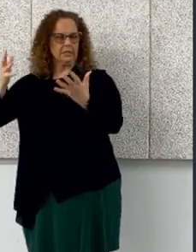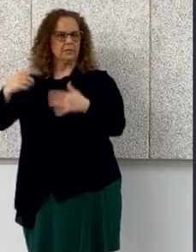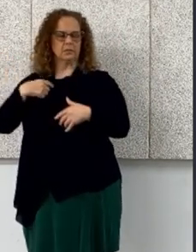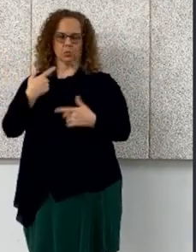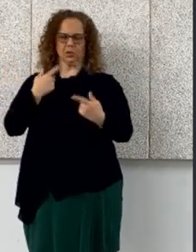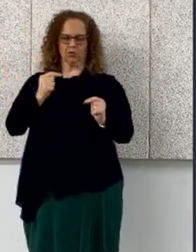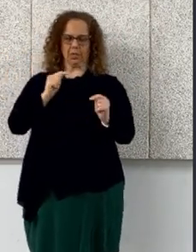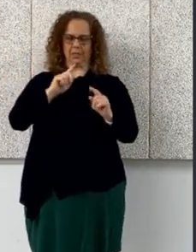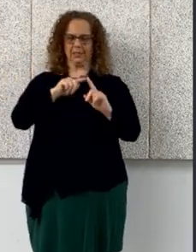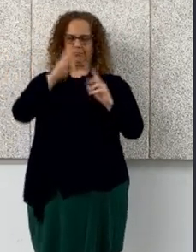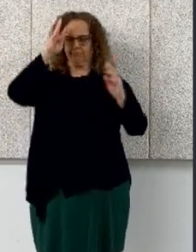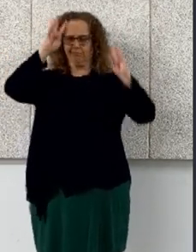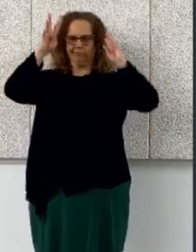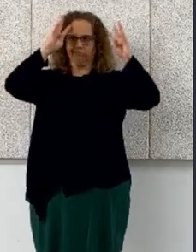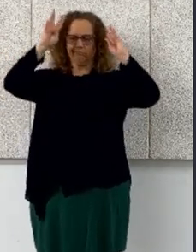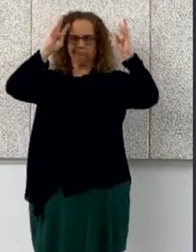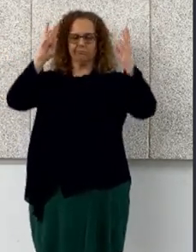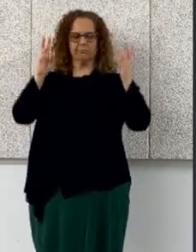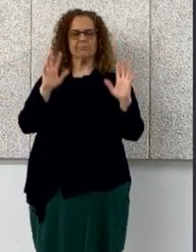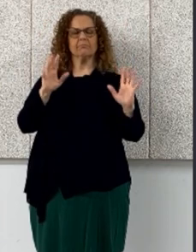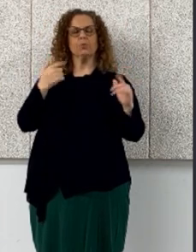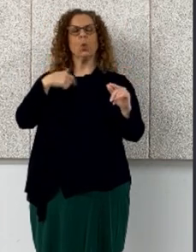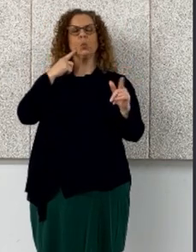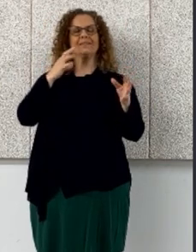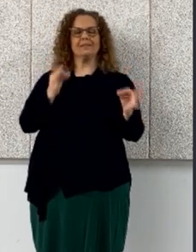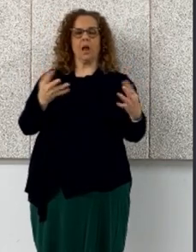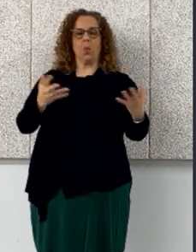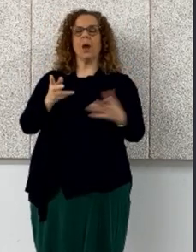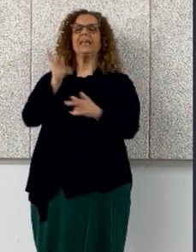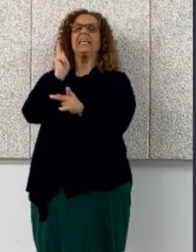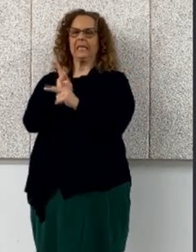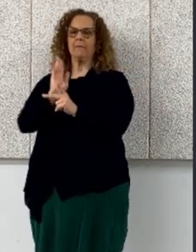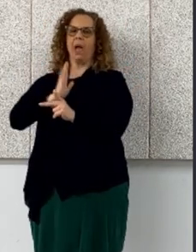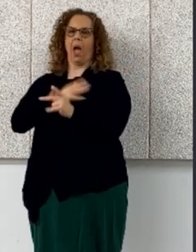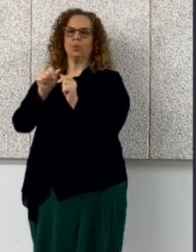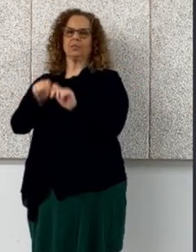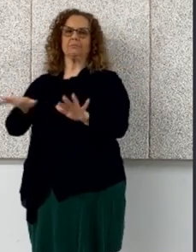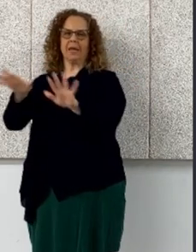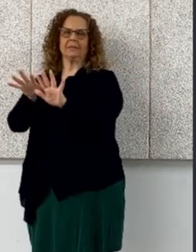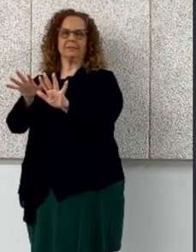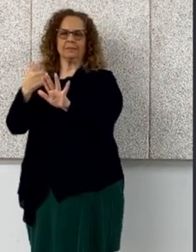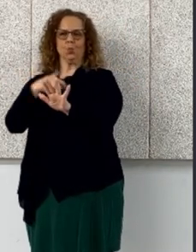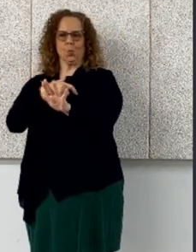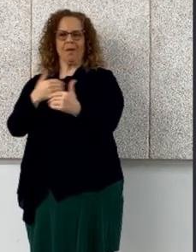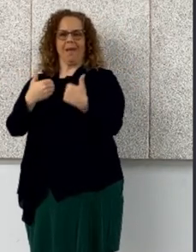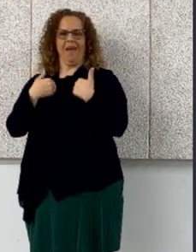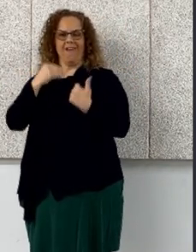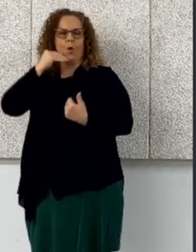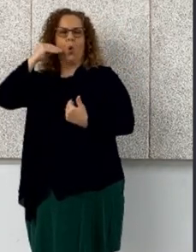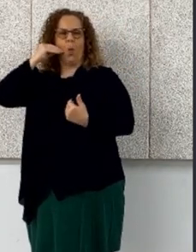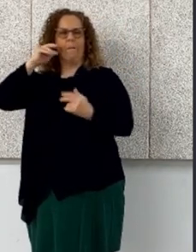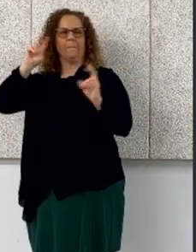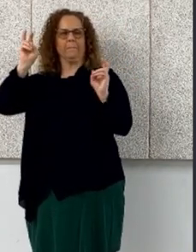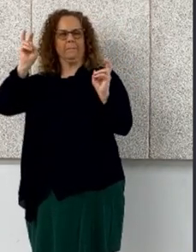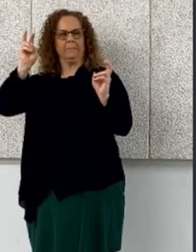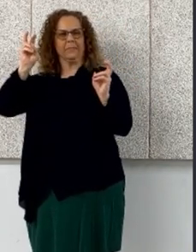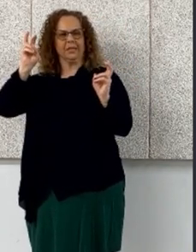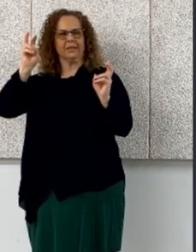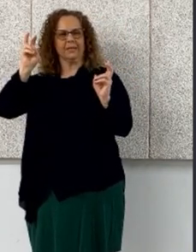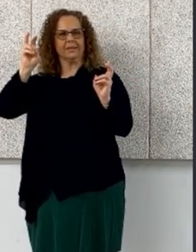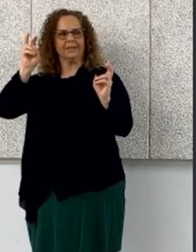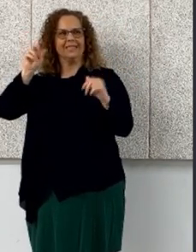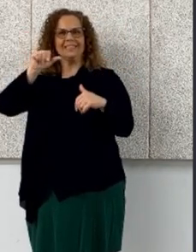exercises. We ultimately decided we want to keep our space. We actually think a home that is a permanent home for artists that's outside a